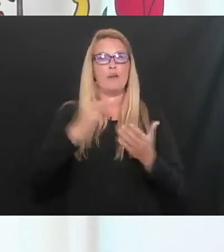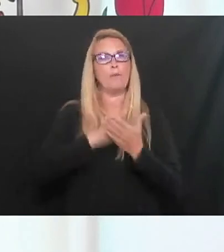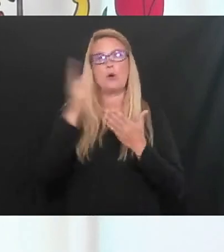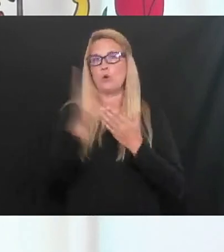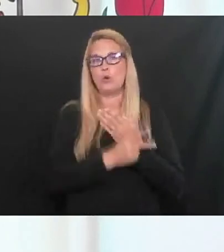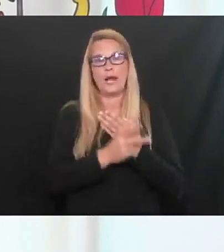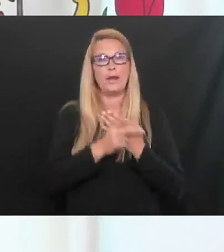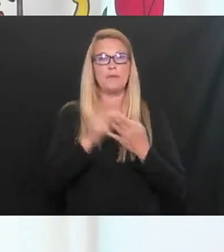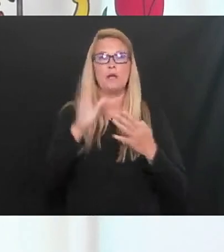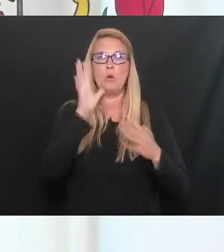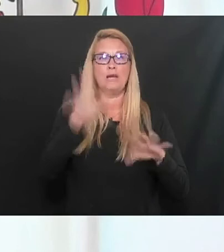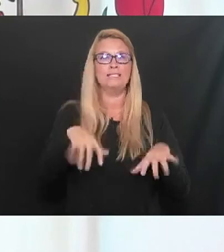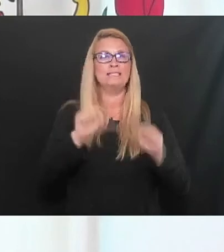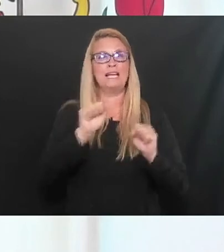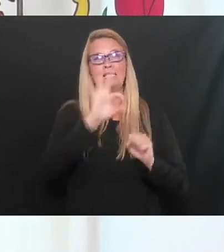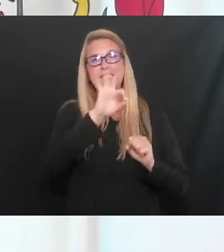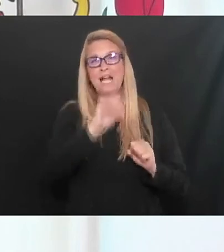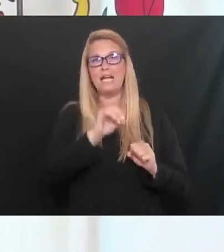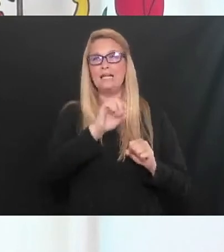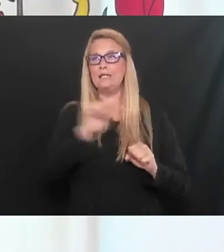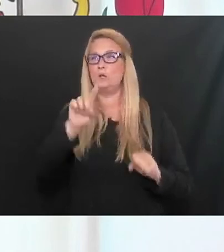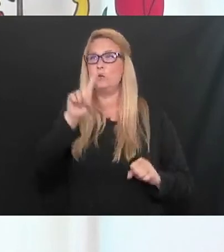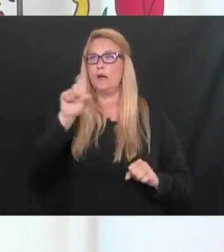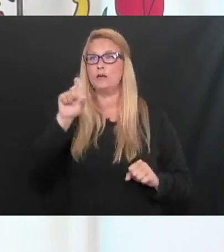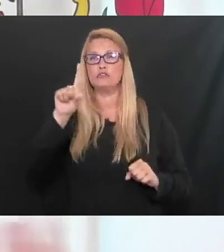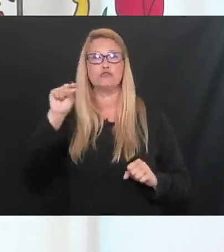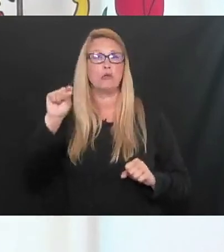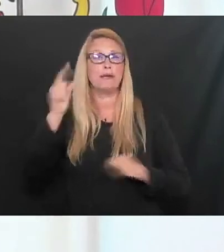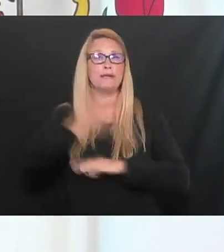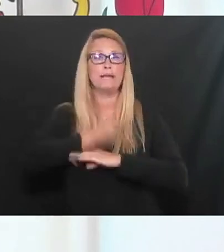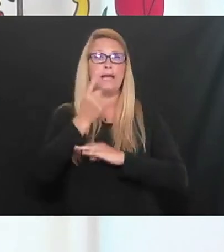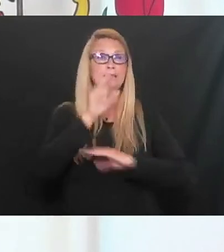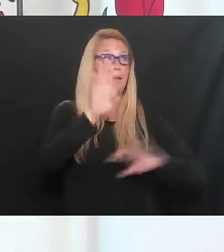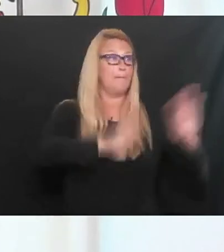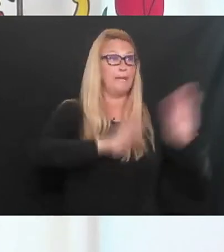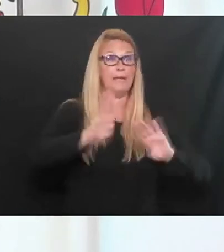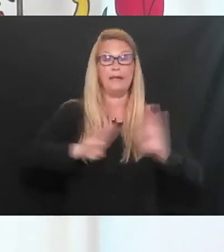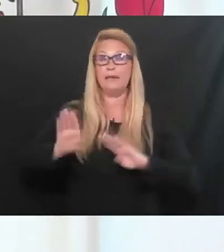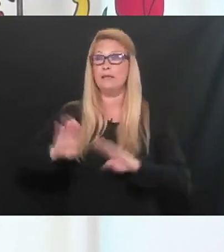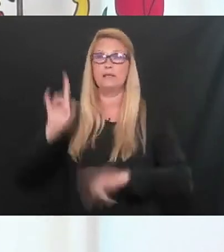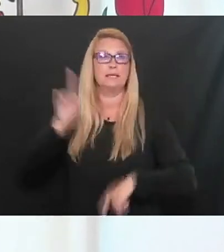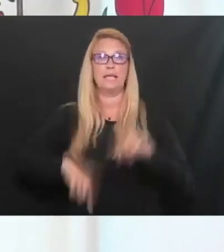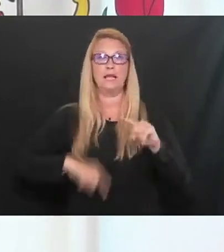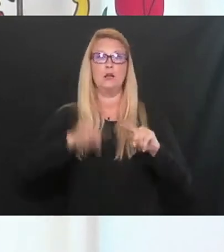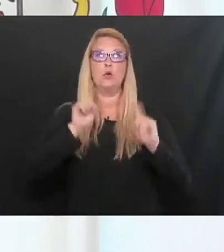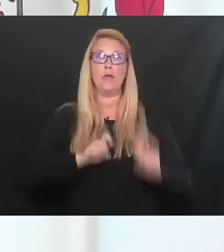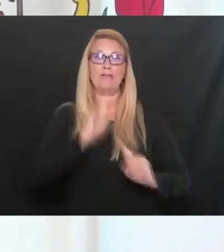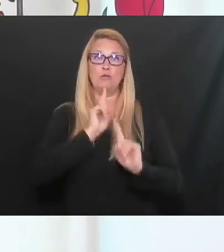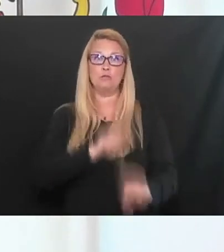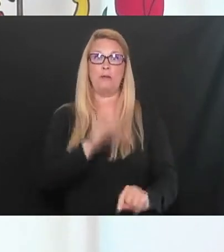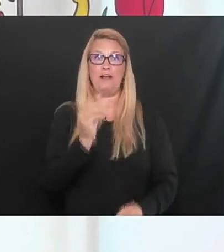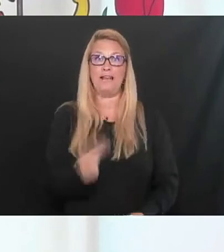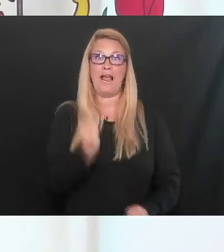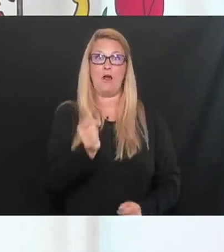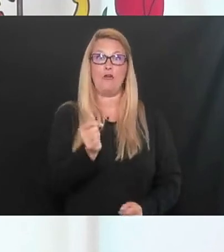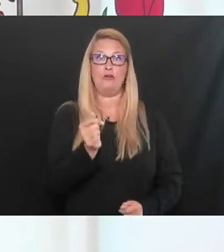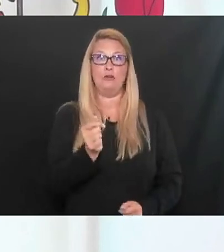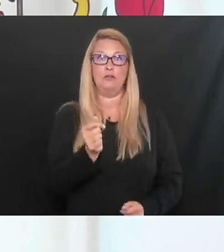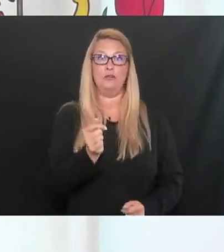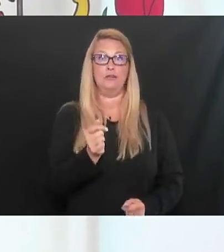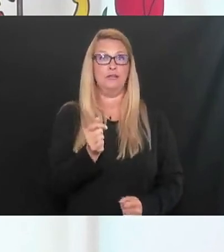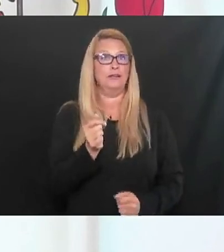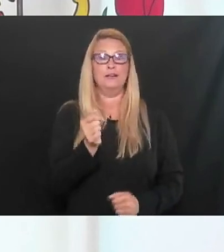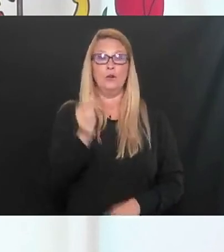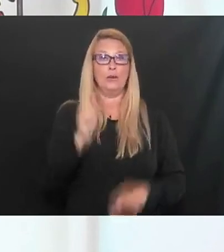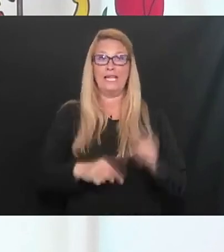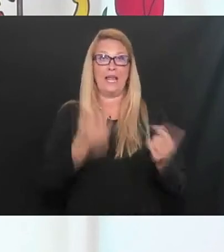take 90 or 120 days and everything to bid everything out and everything. You got to go, Justice. It ain't going to do us any good to,